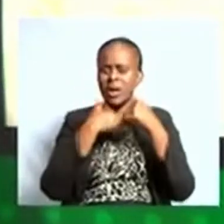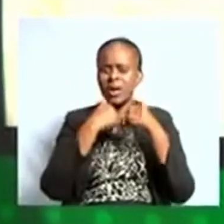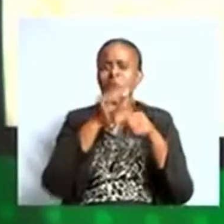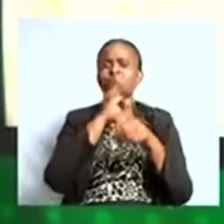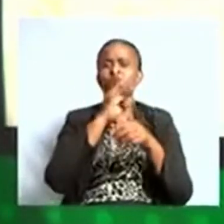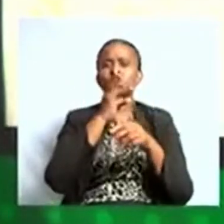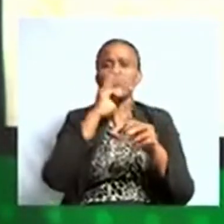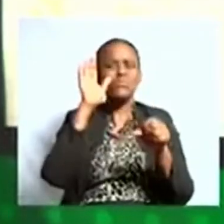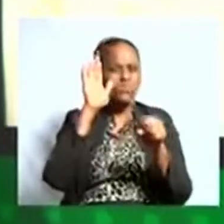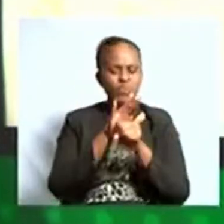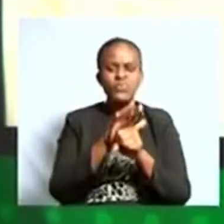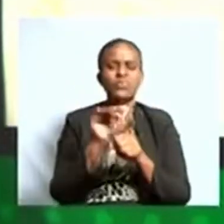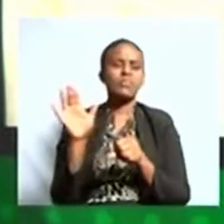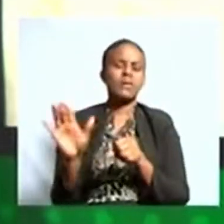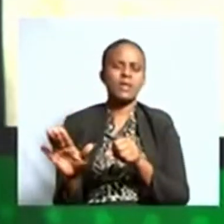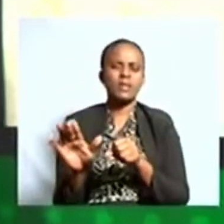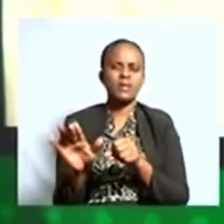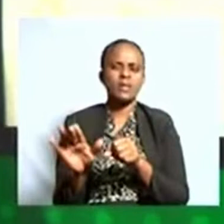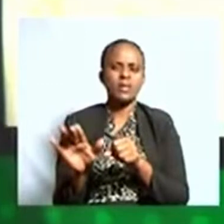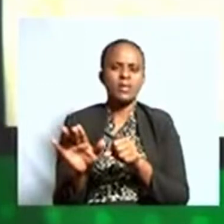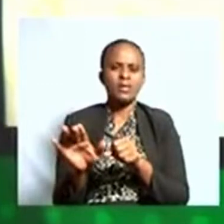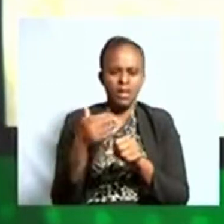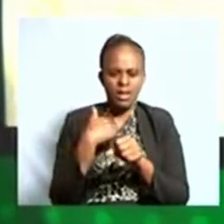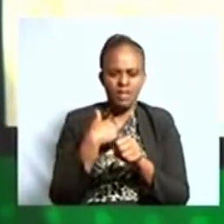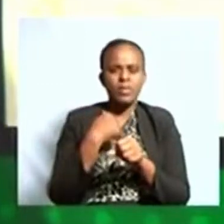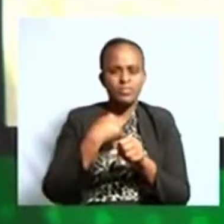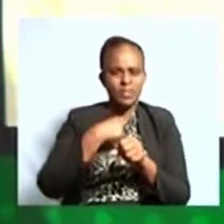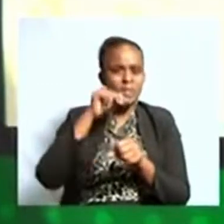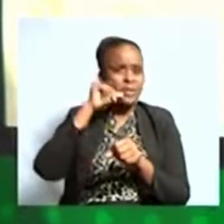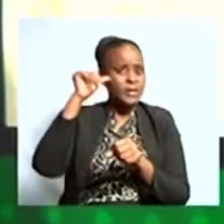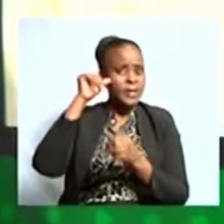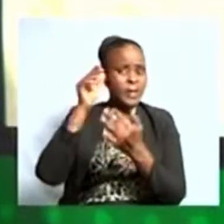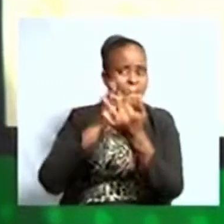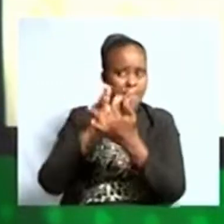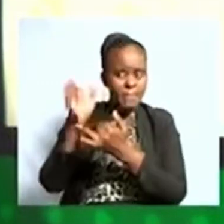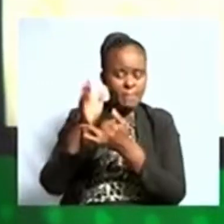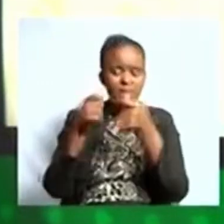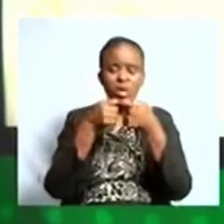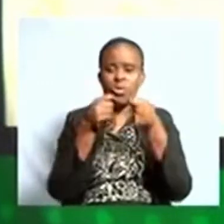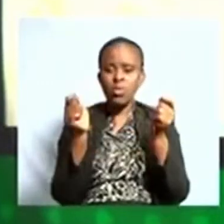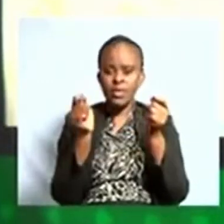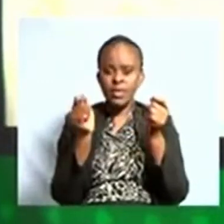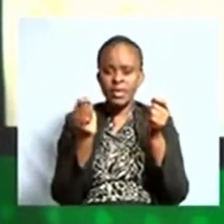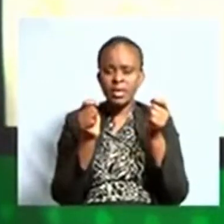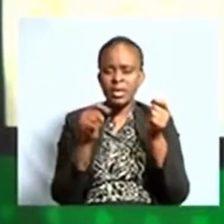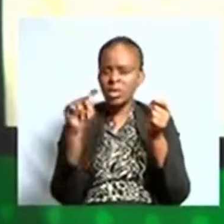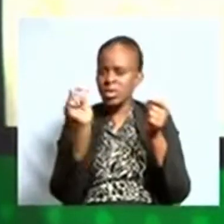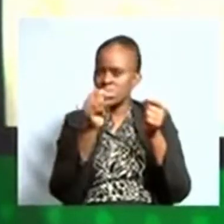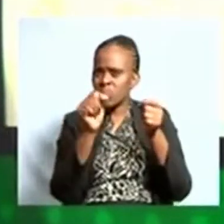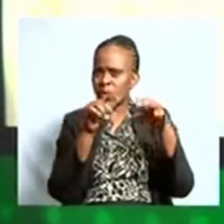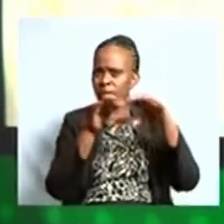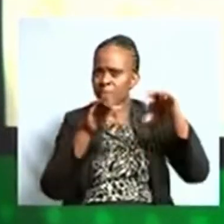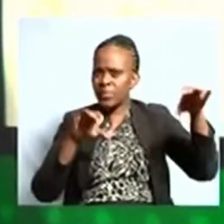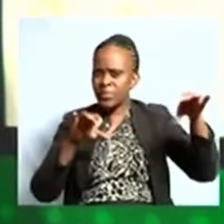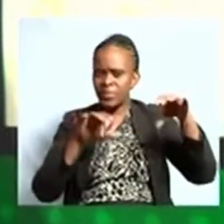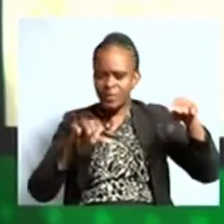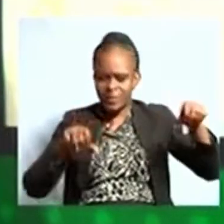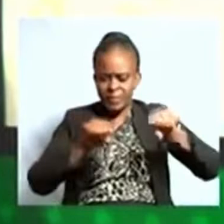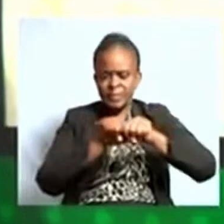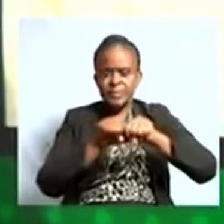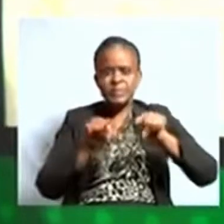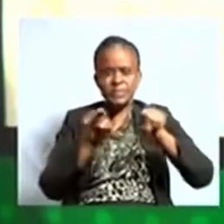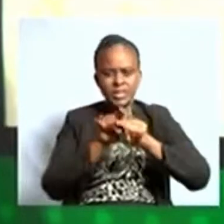pressure of water they are having. I was there even yesterday. We were commissioning the sewer connections and had the chance to